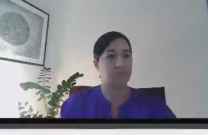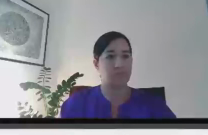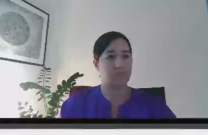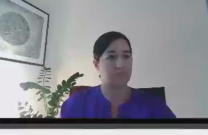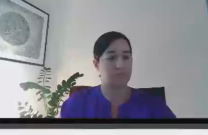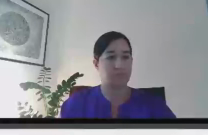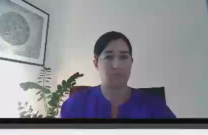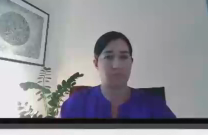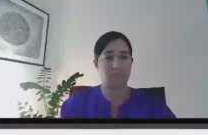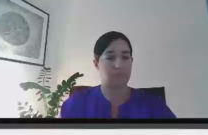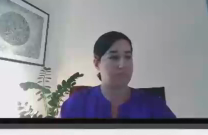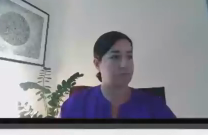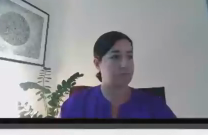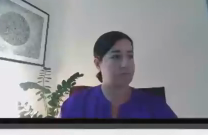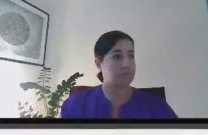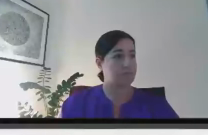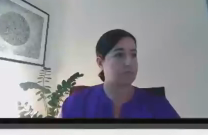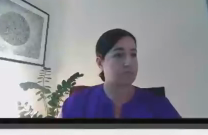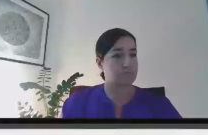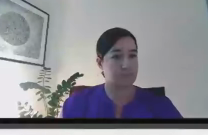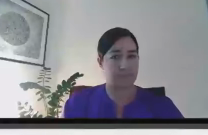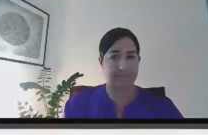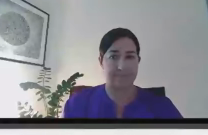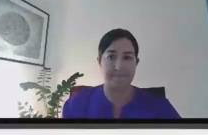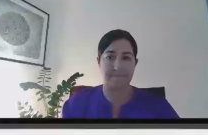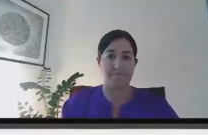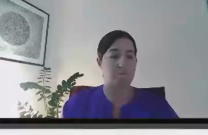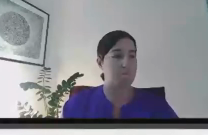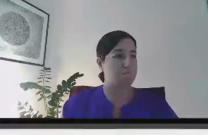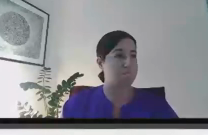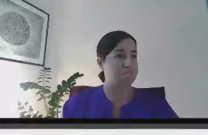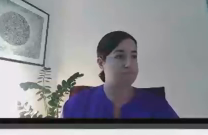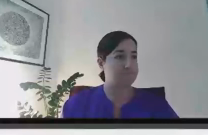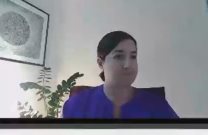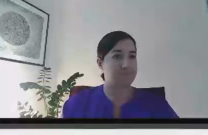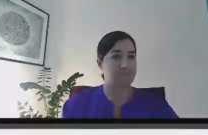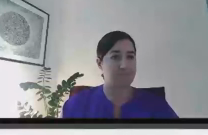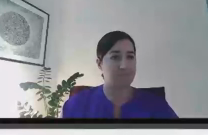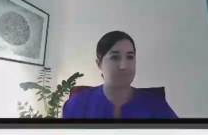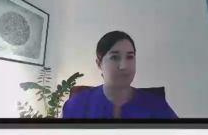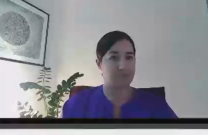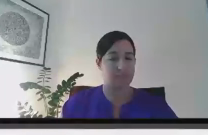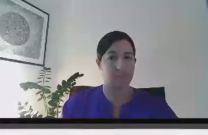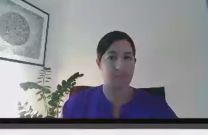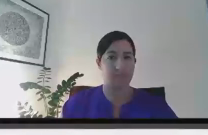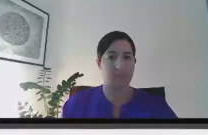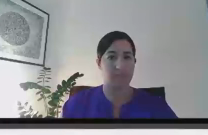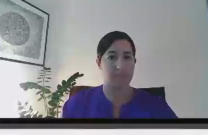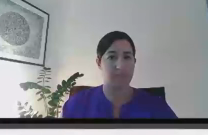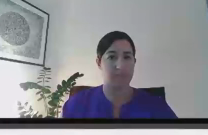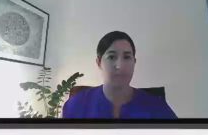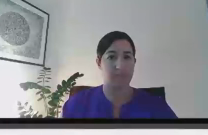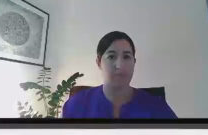those columns. Secondly, it expands over most of the roadway, so it really provides kind